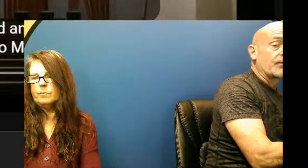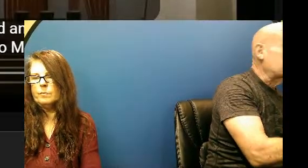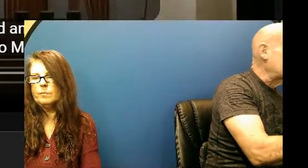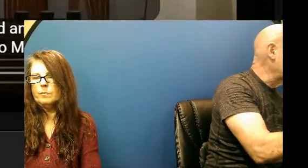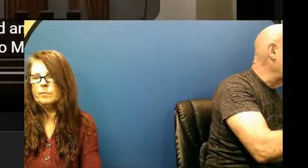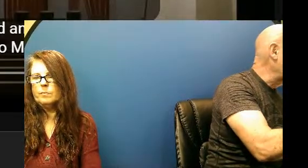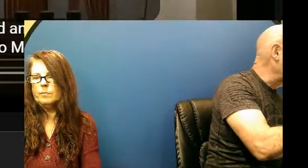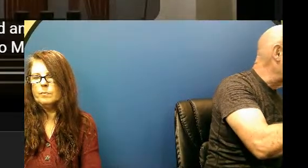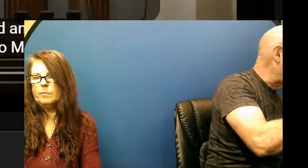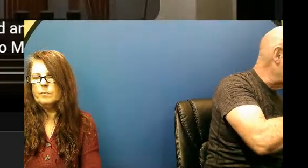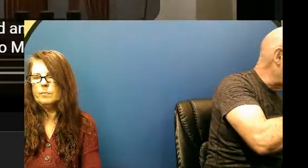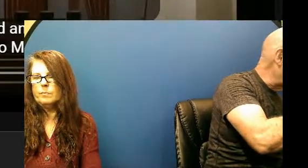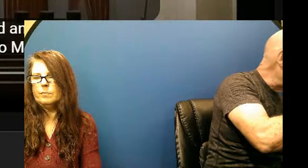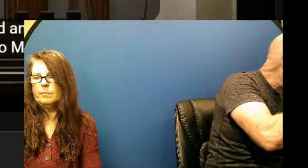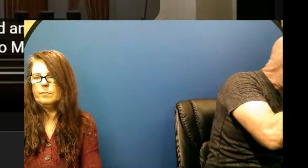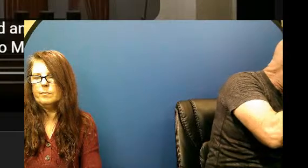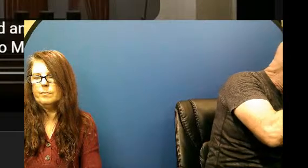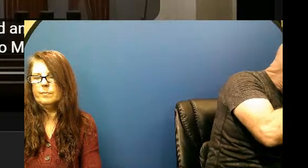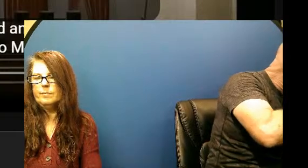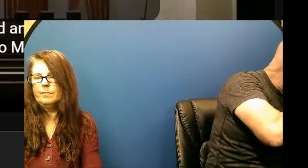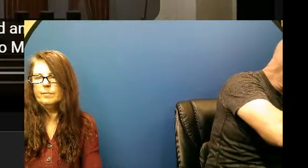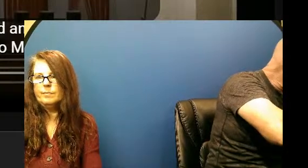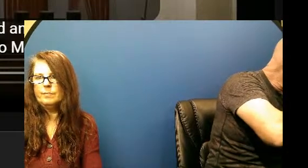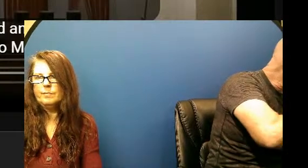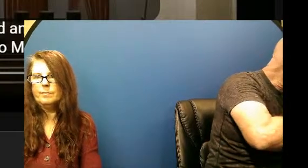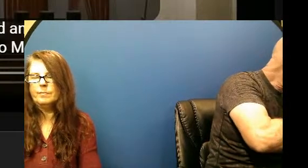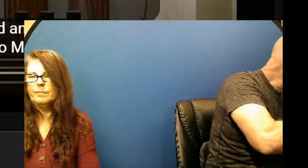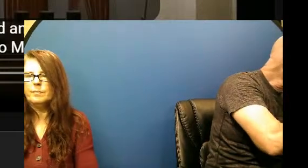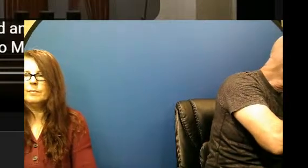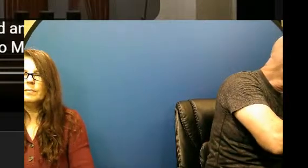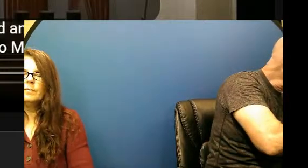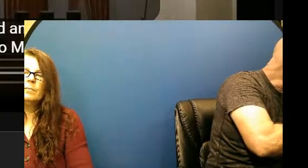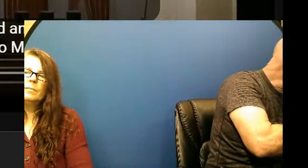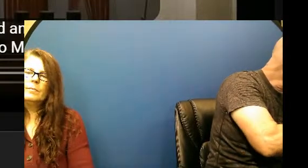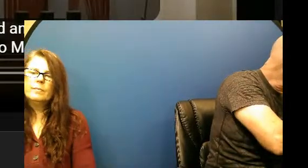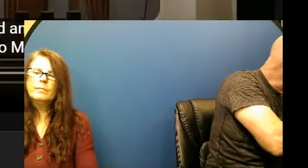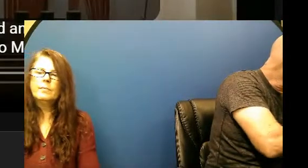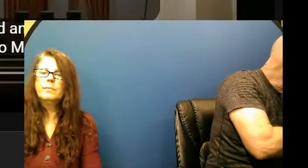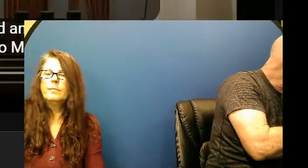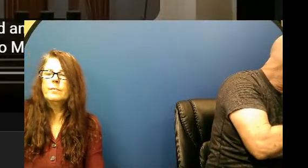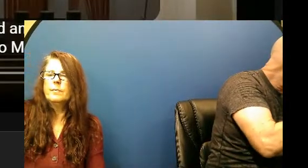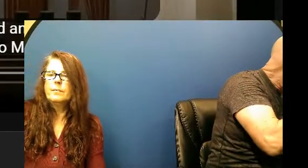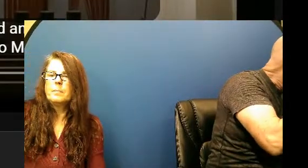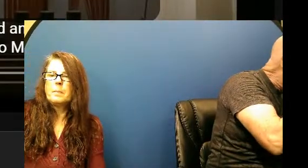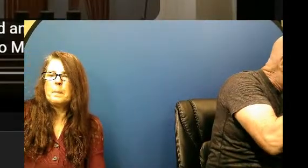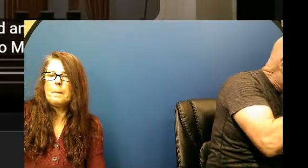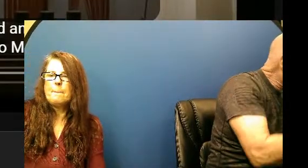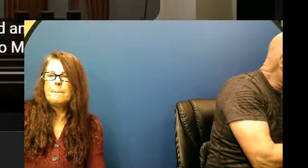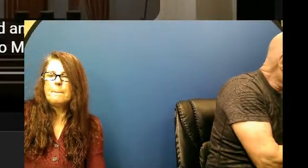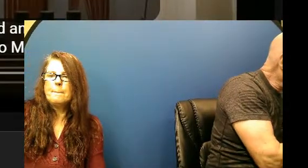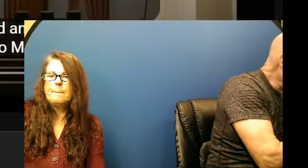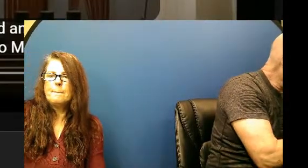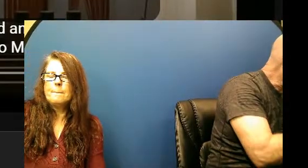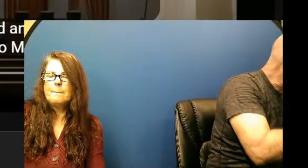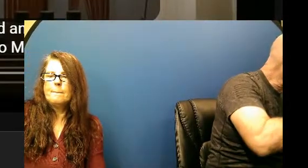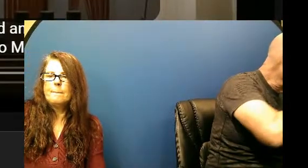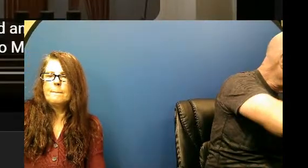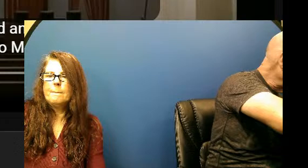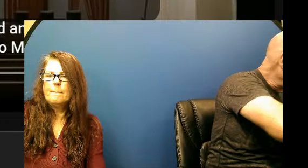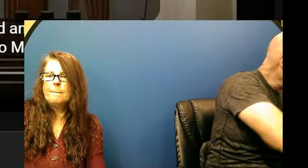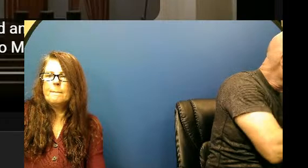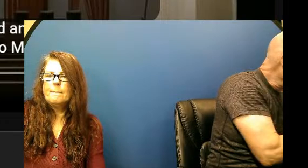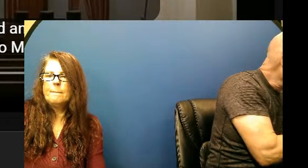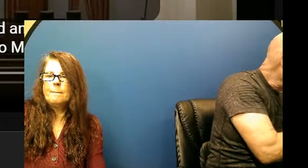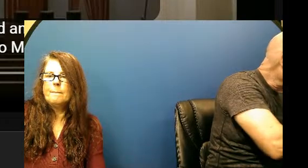that, copy or a much less the redacted copy. covert manipulation issue is one, I think